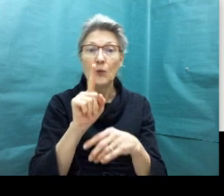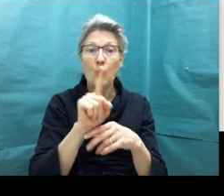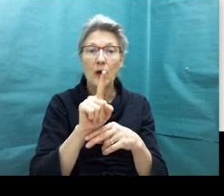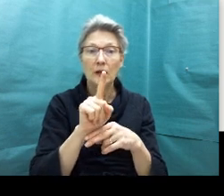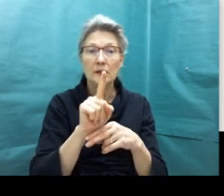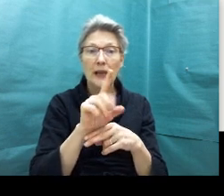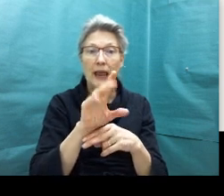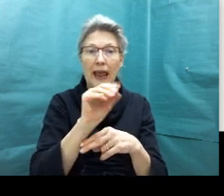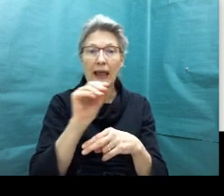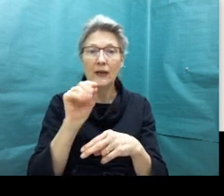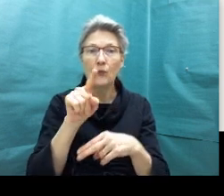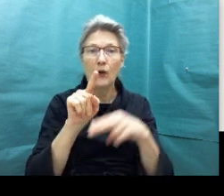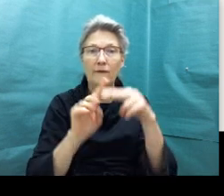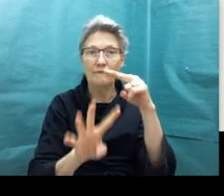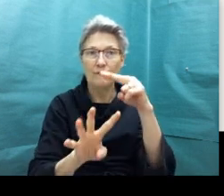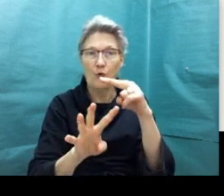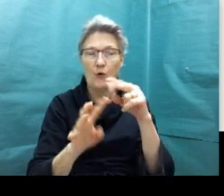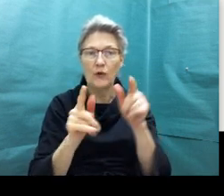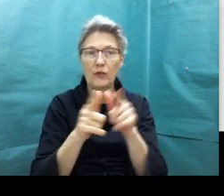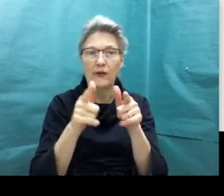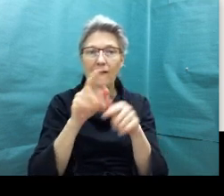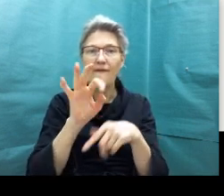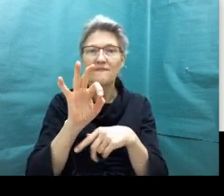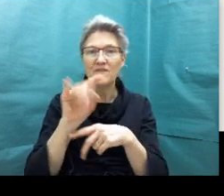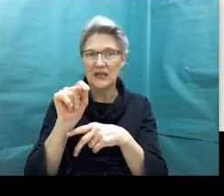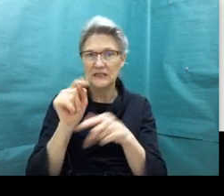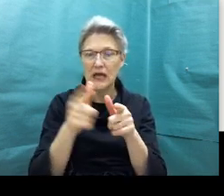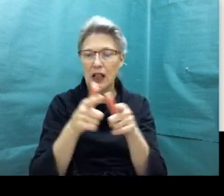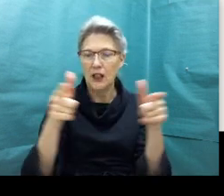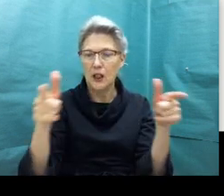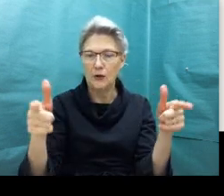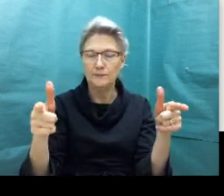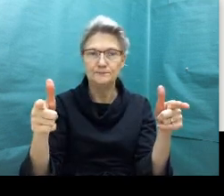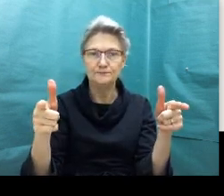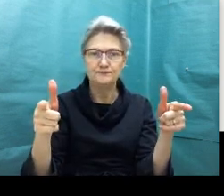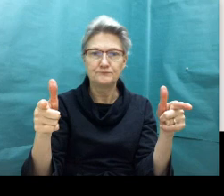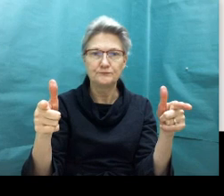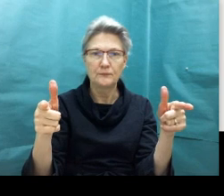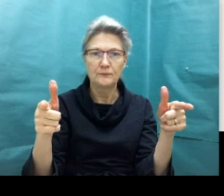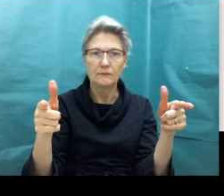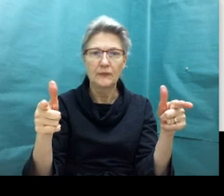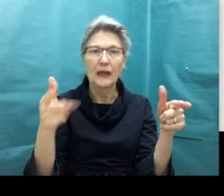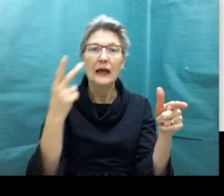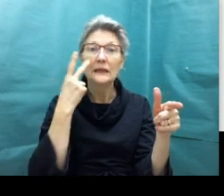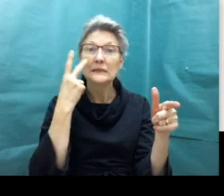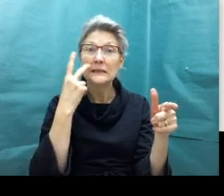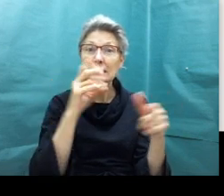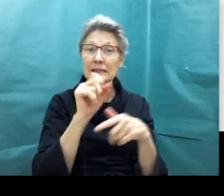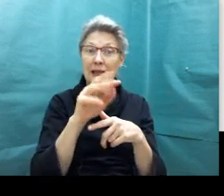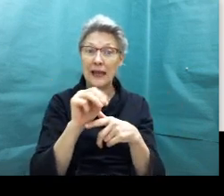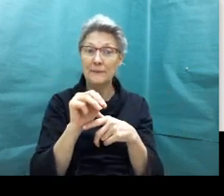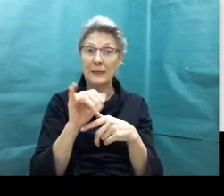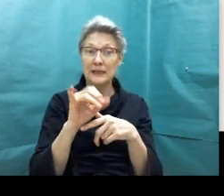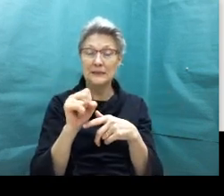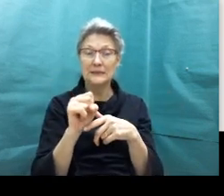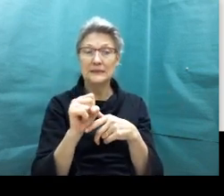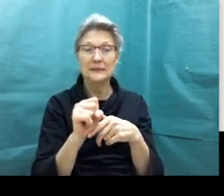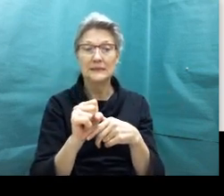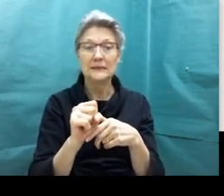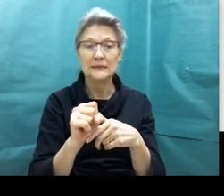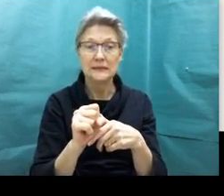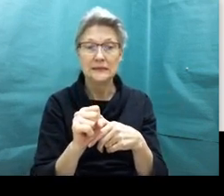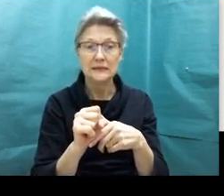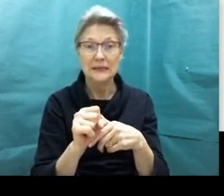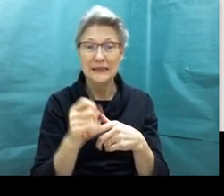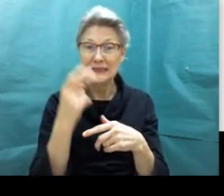is 1 1/4 feet. And let's see if Sam is 5 times